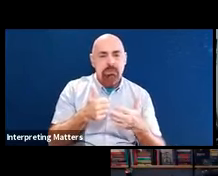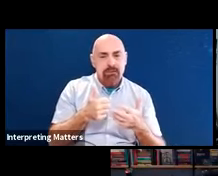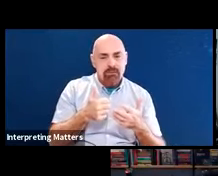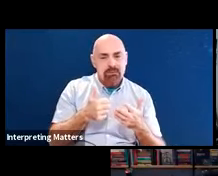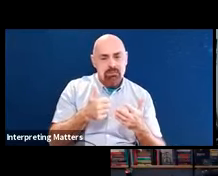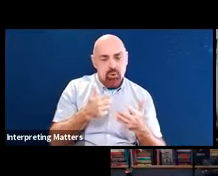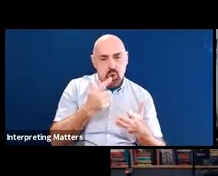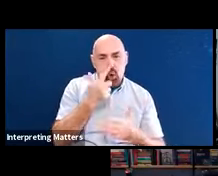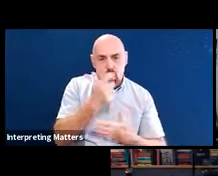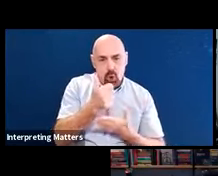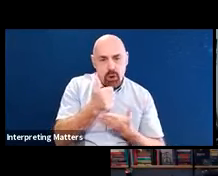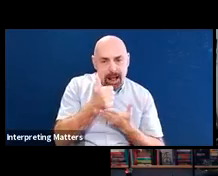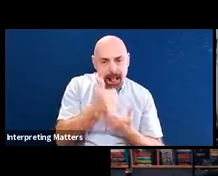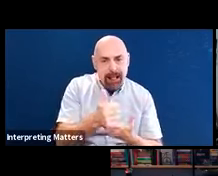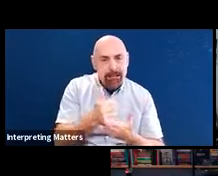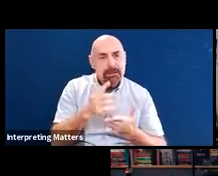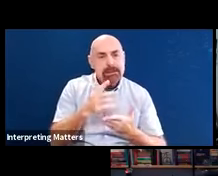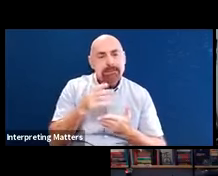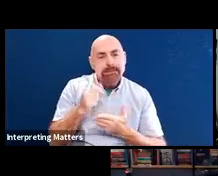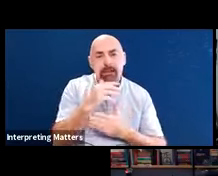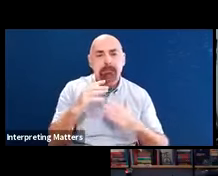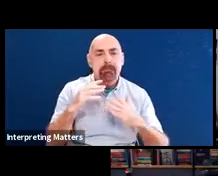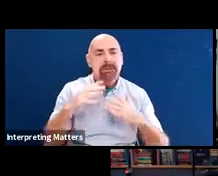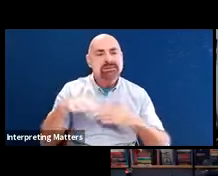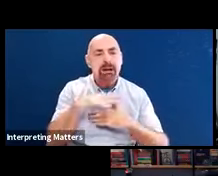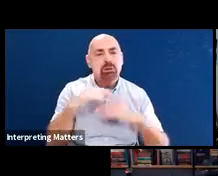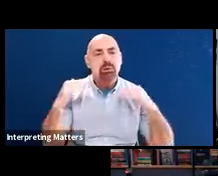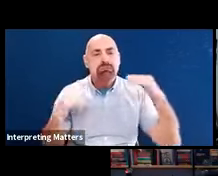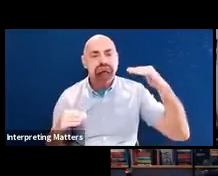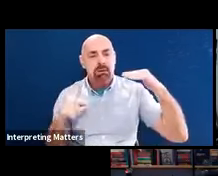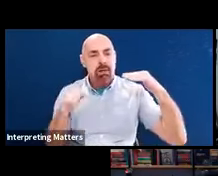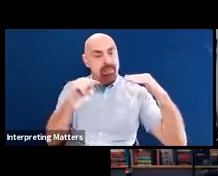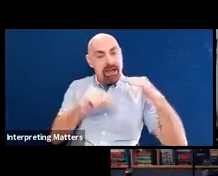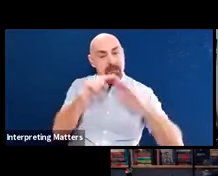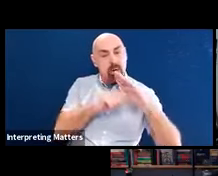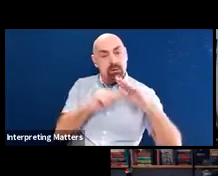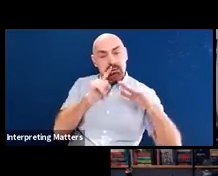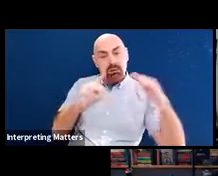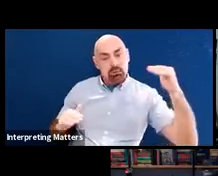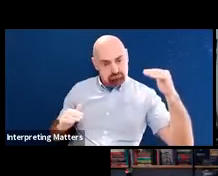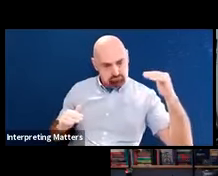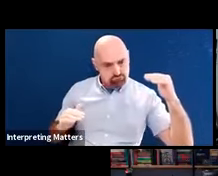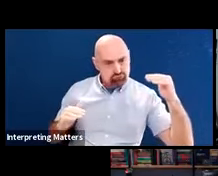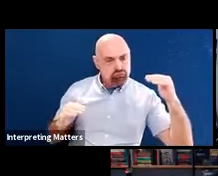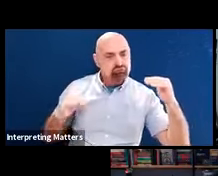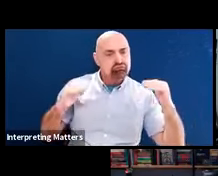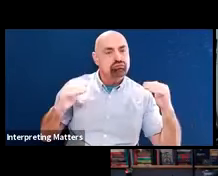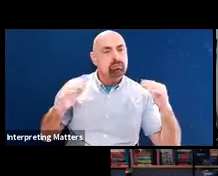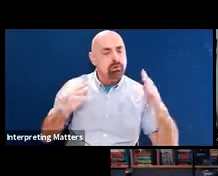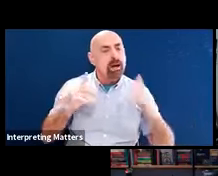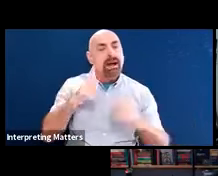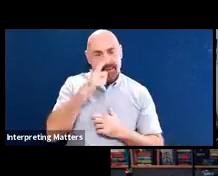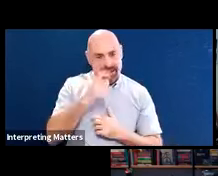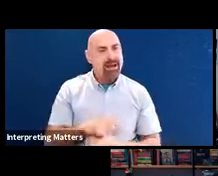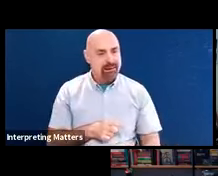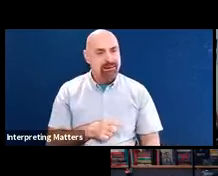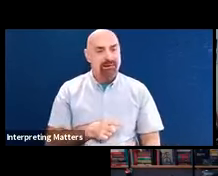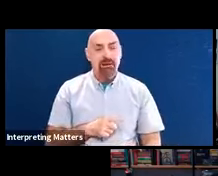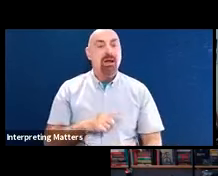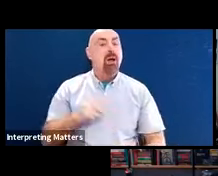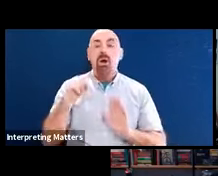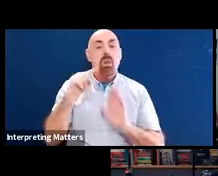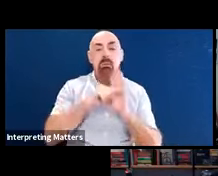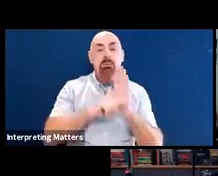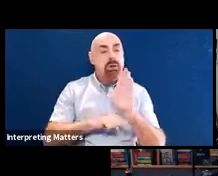softening at least spatial inequality. So dealing with poverty, which we know is spatially structured, the policies themselves don't need